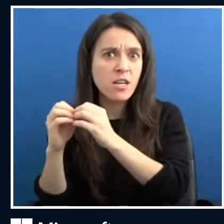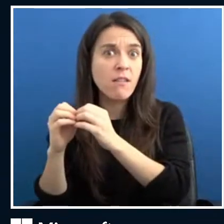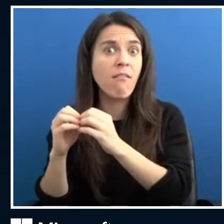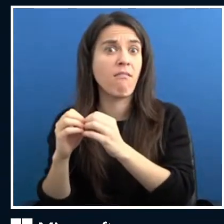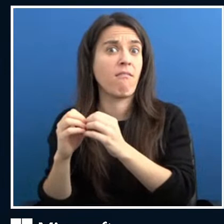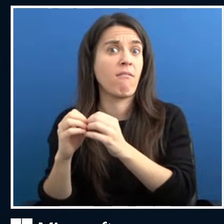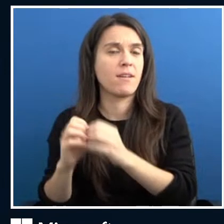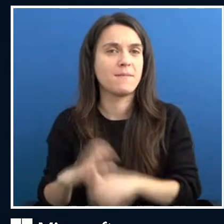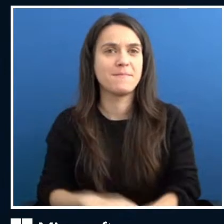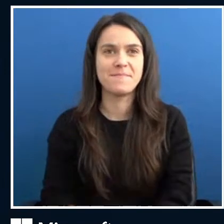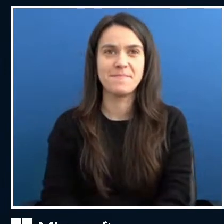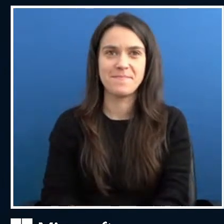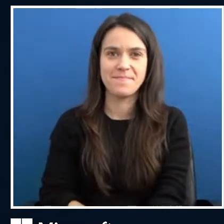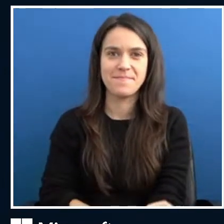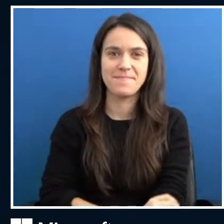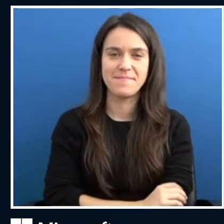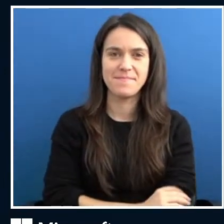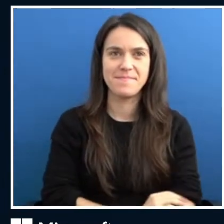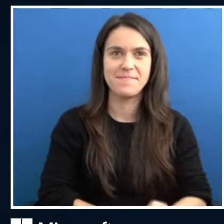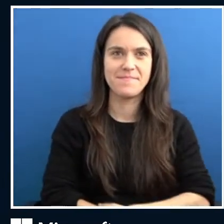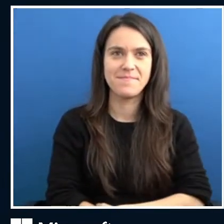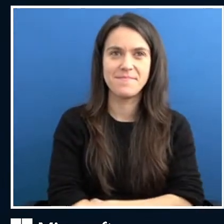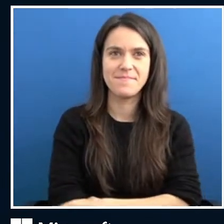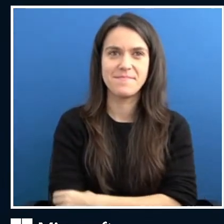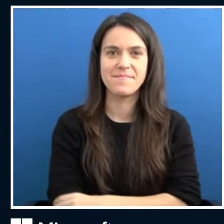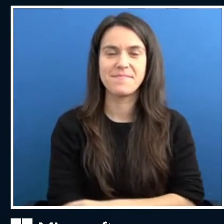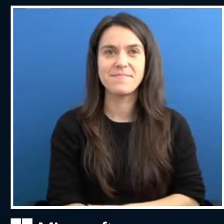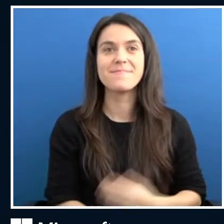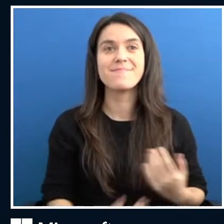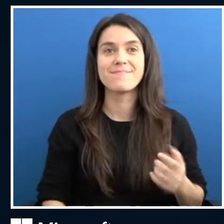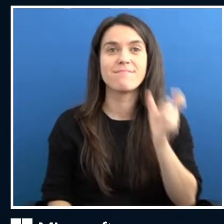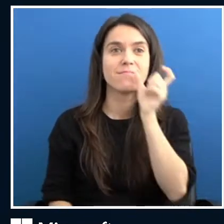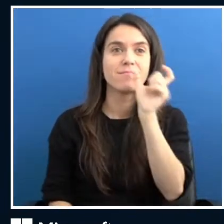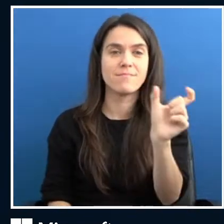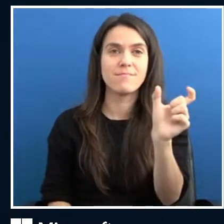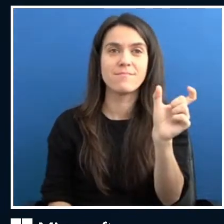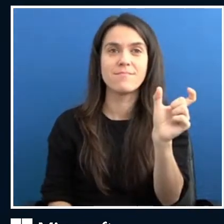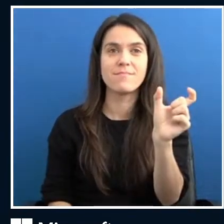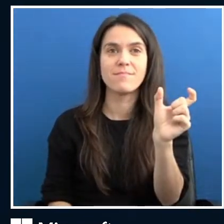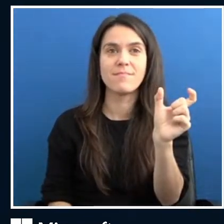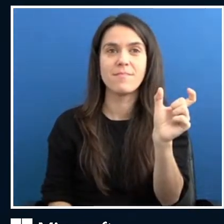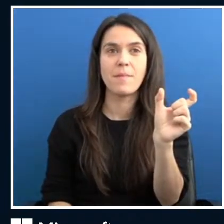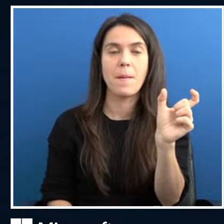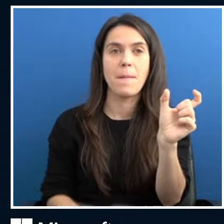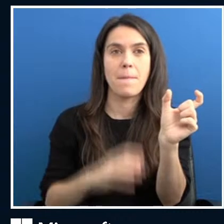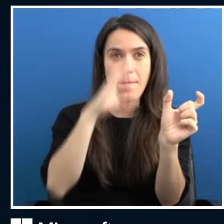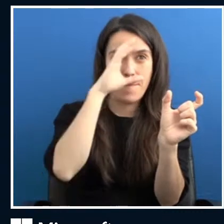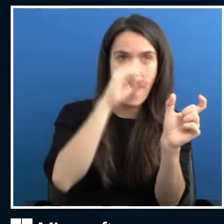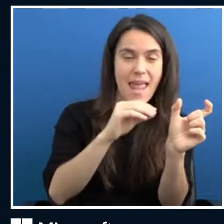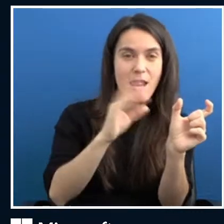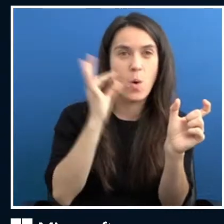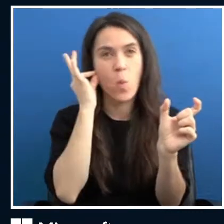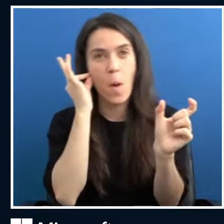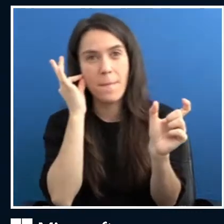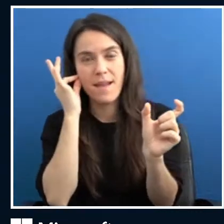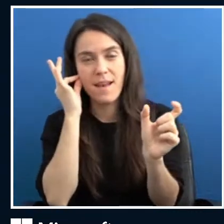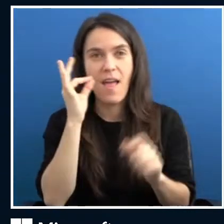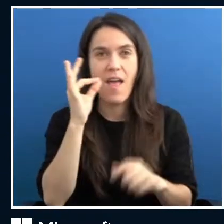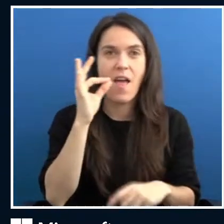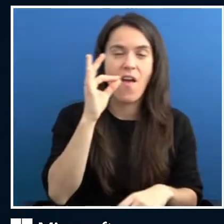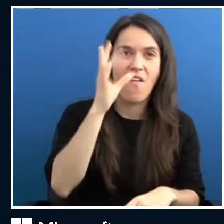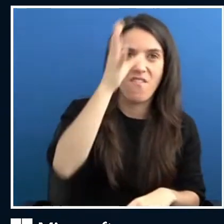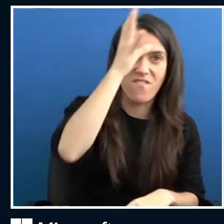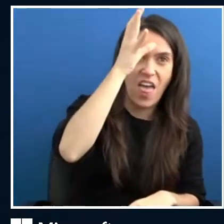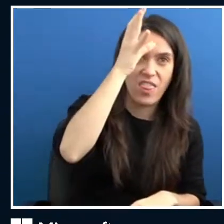Okay, so there was a sequence. Man is to woman as father is to mother. Man is to woman as king is to